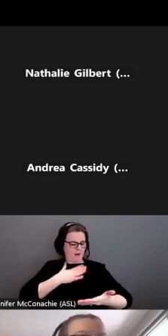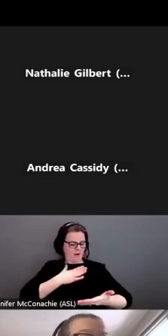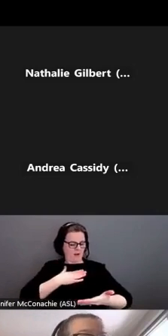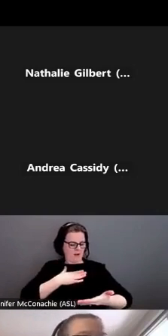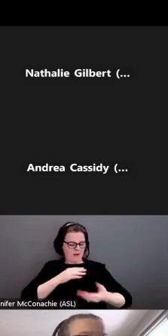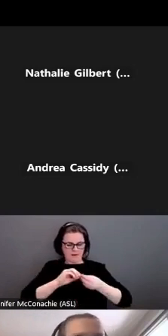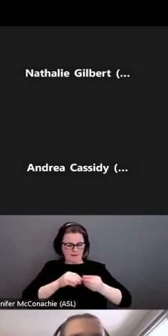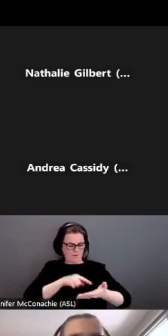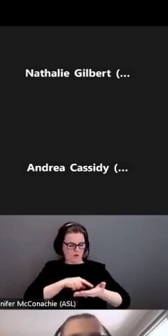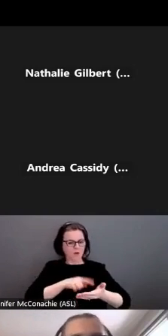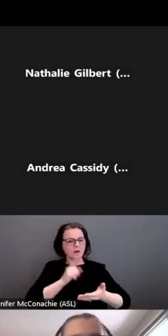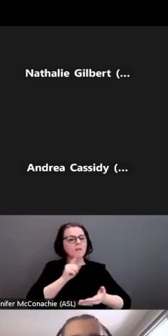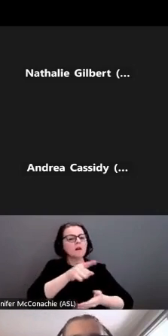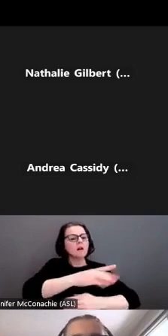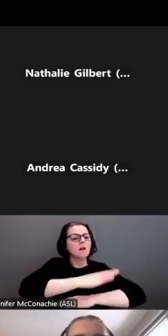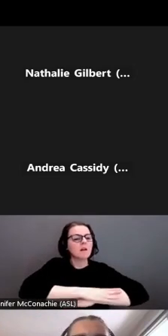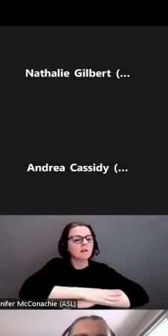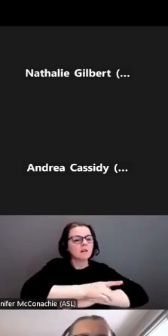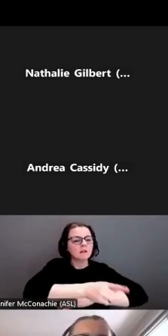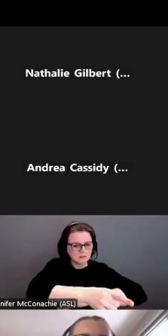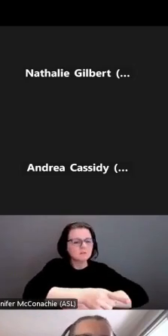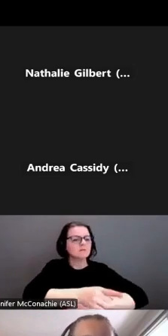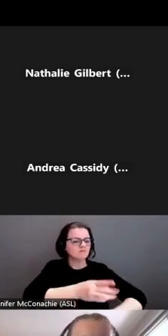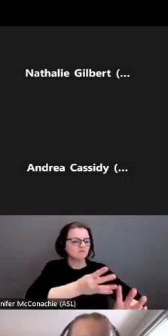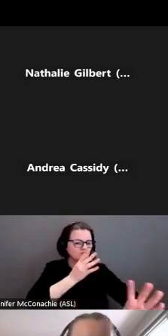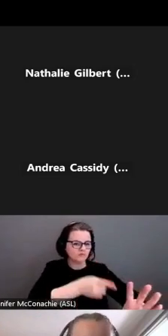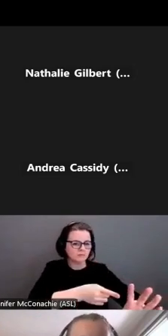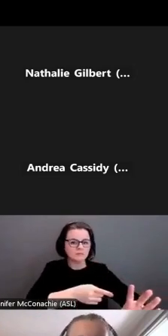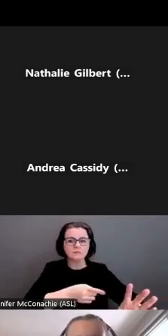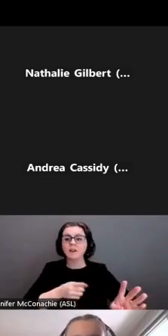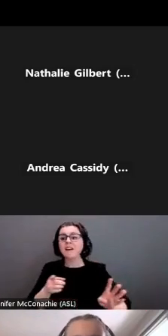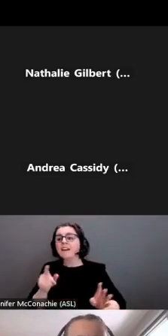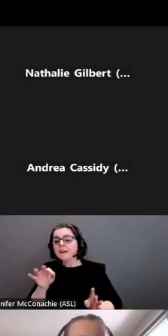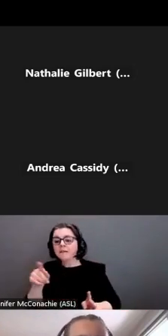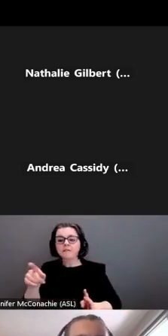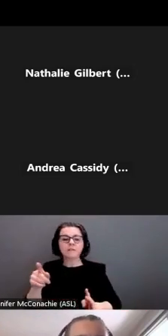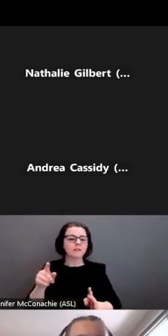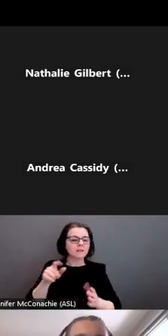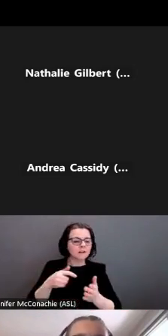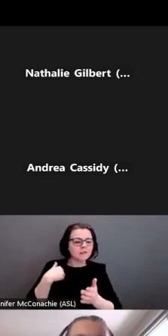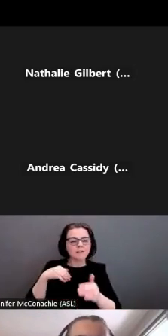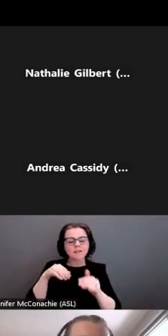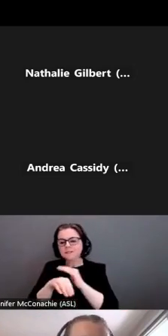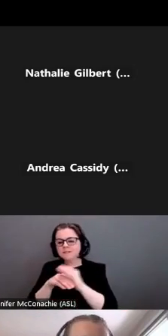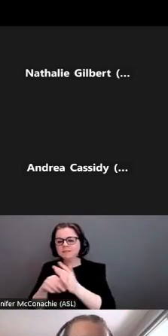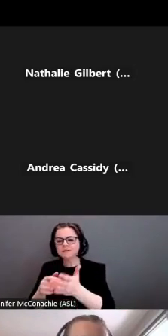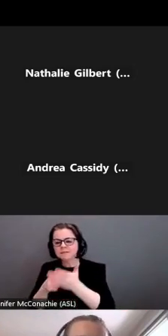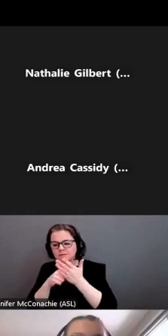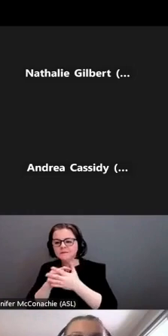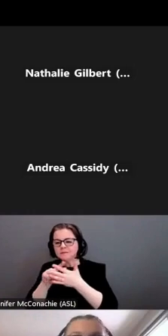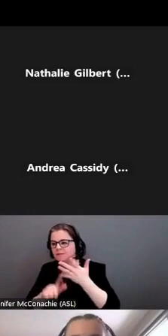else, say for accessibility reasons, you cannot vote at another polling